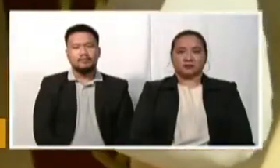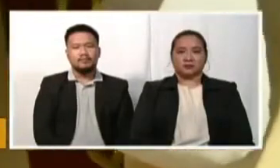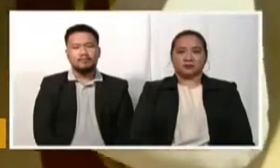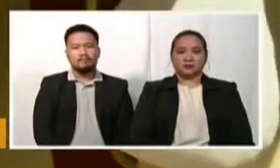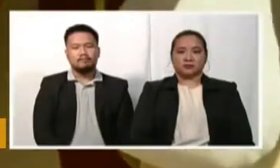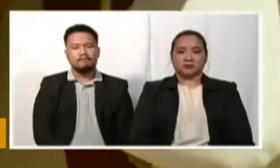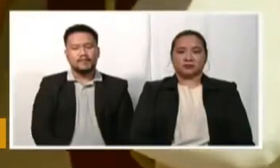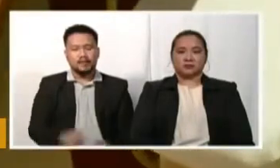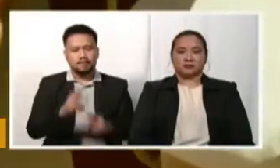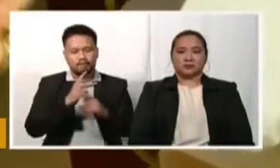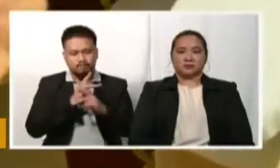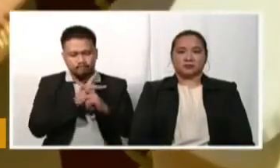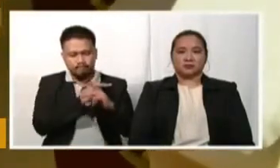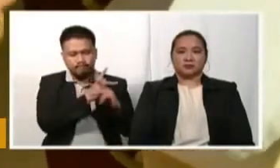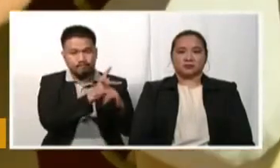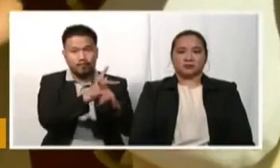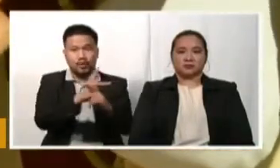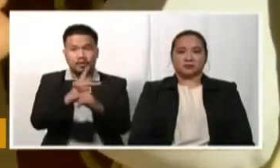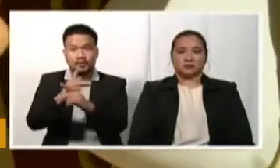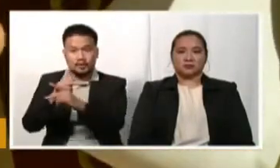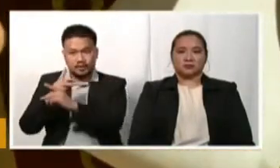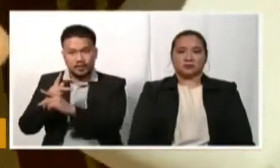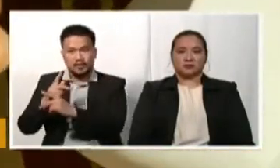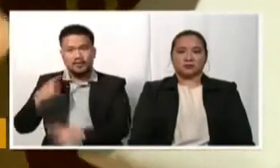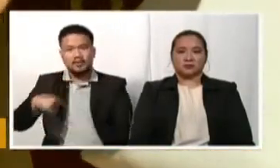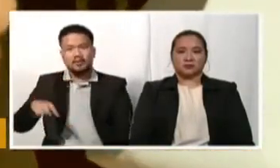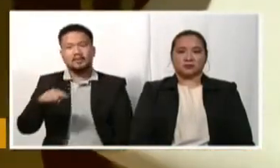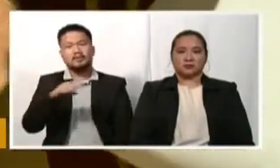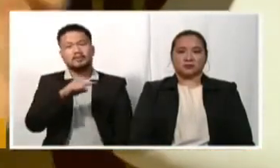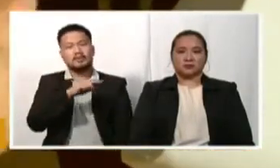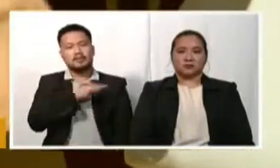and protect us. Amen.